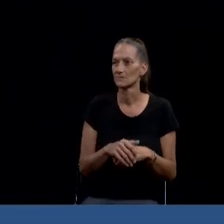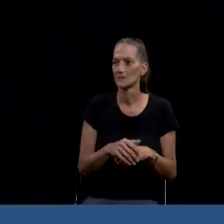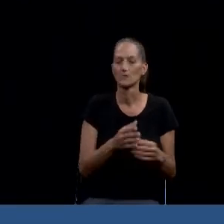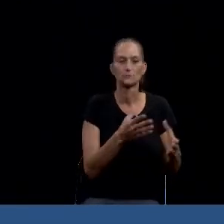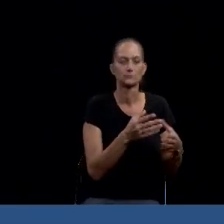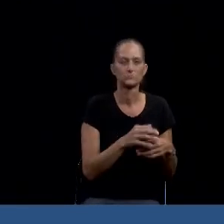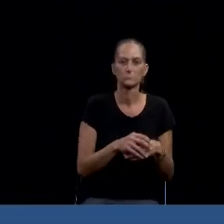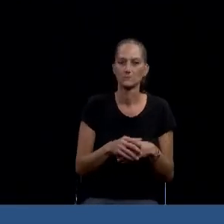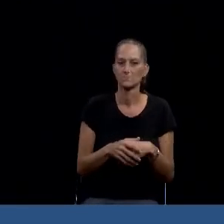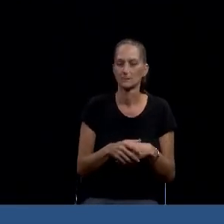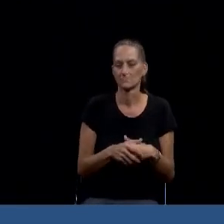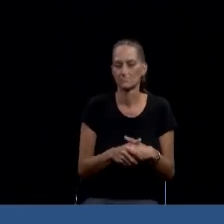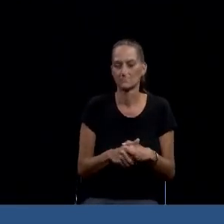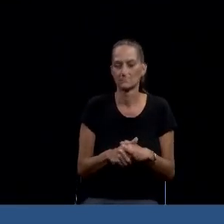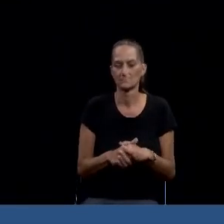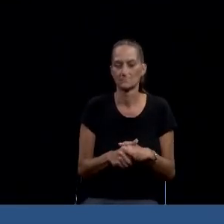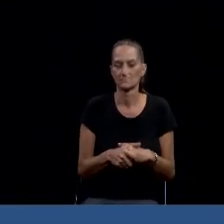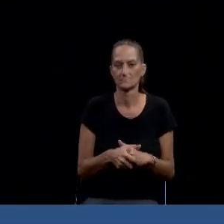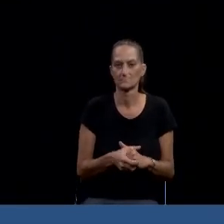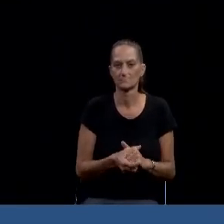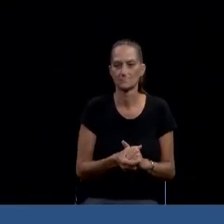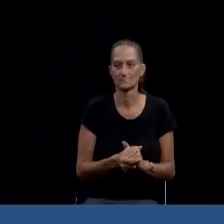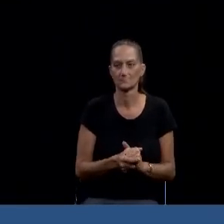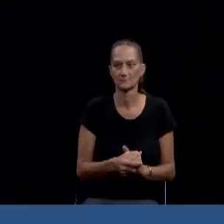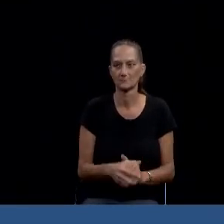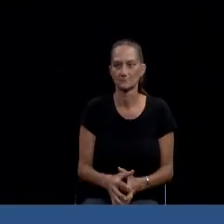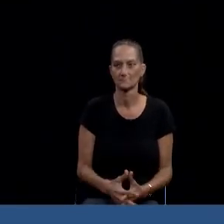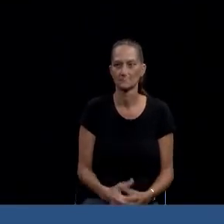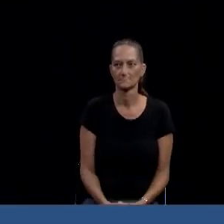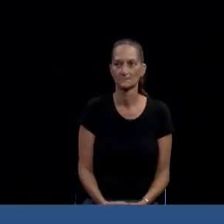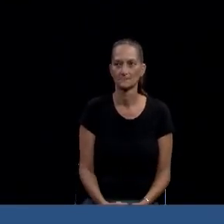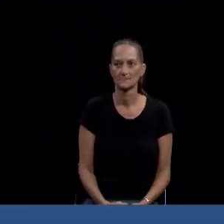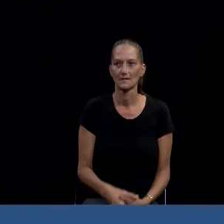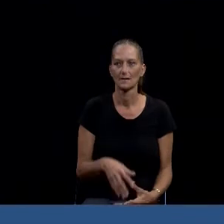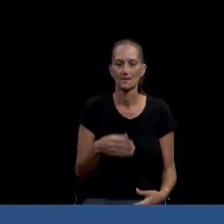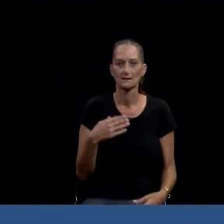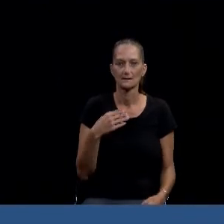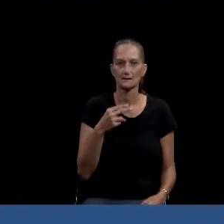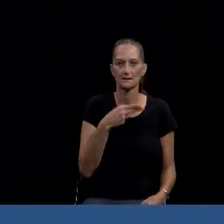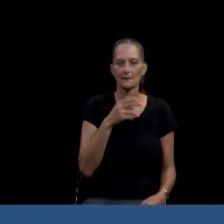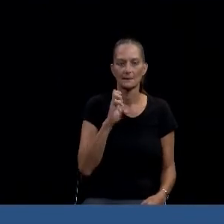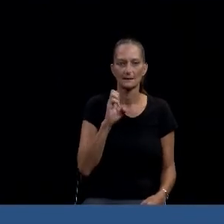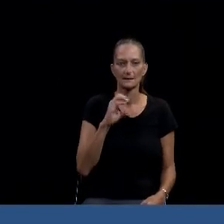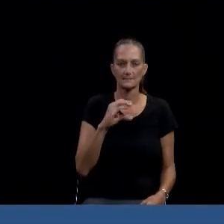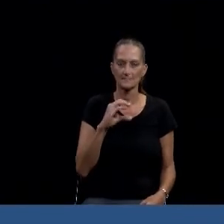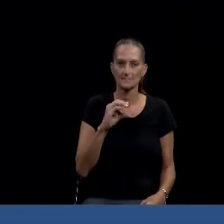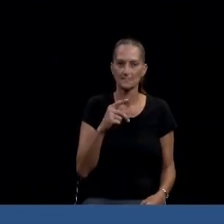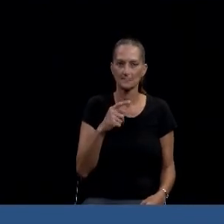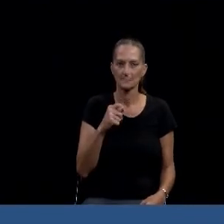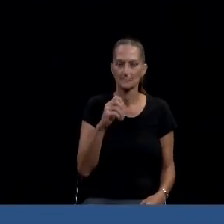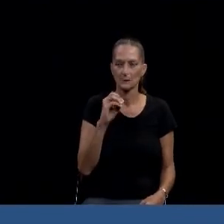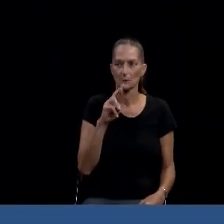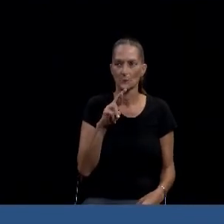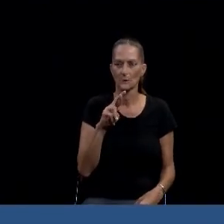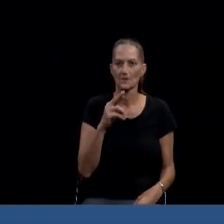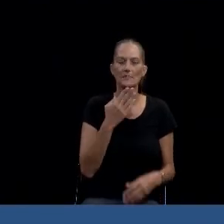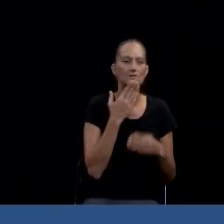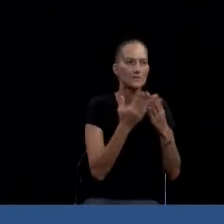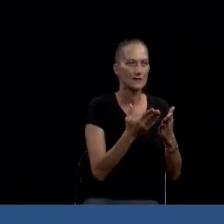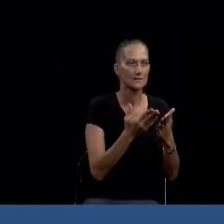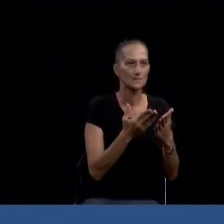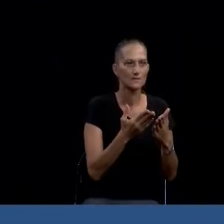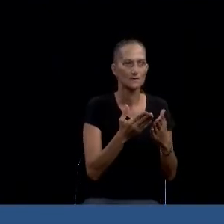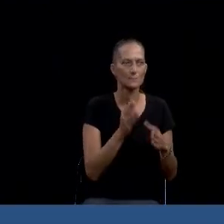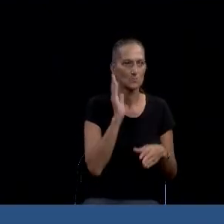Hey, Millette, this is Hector. Thank you so much for the presentation. I really do appreciate you coming before